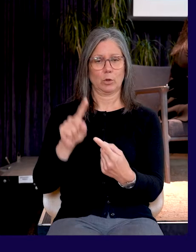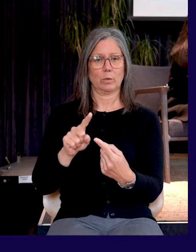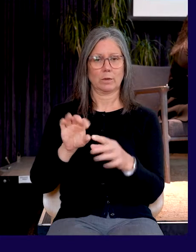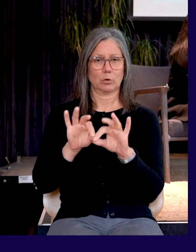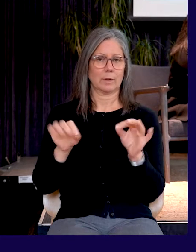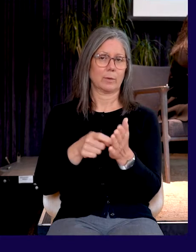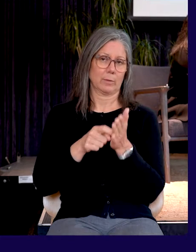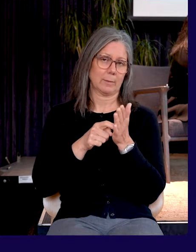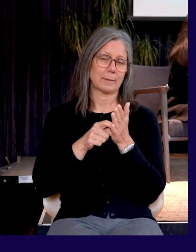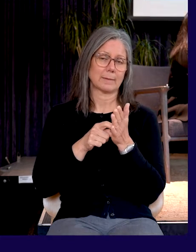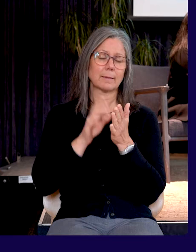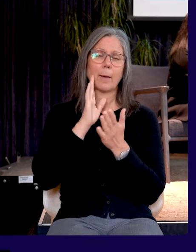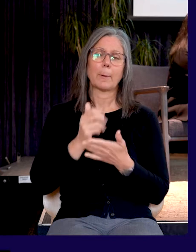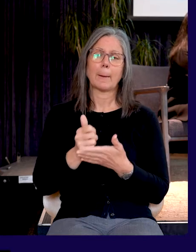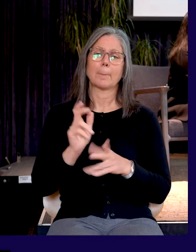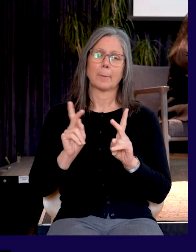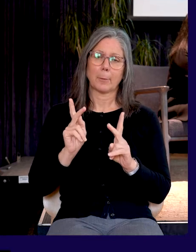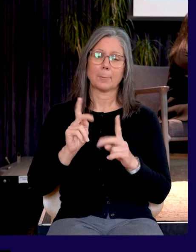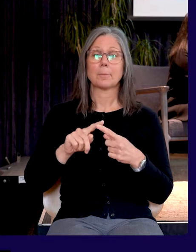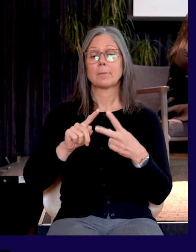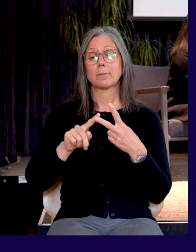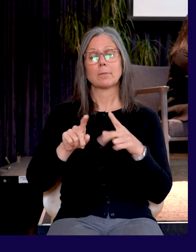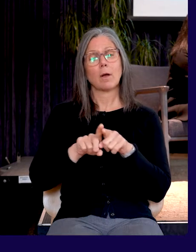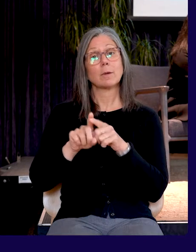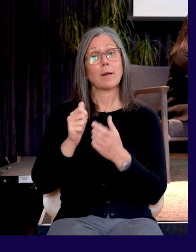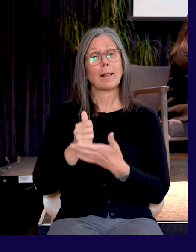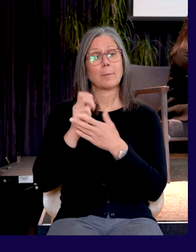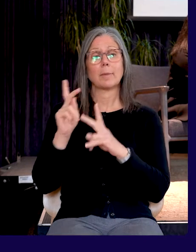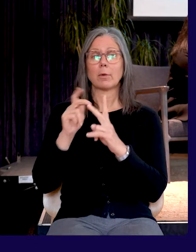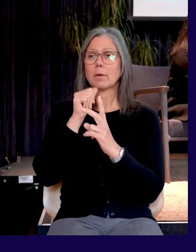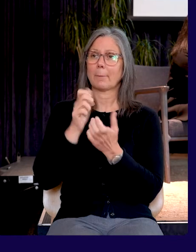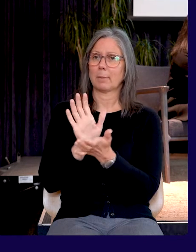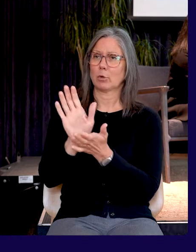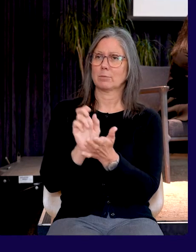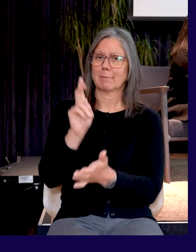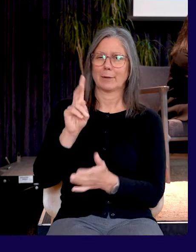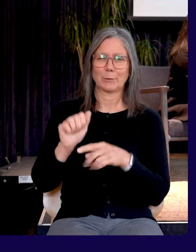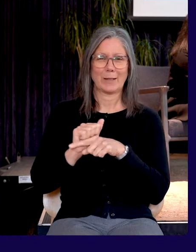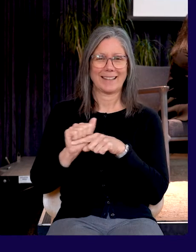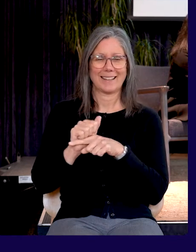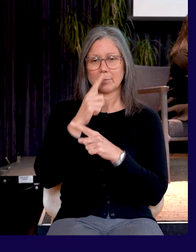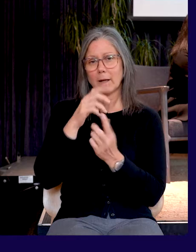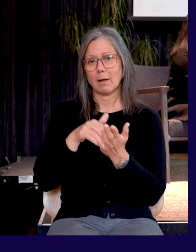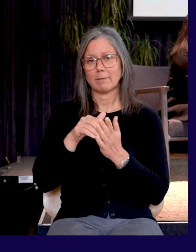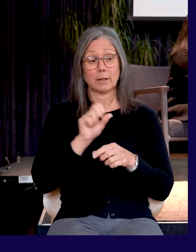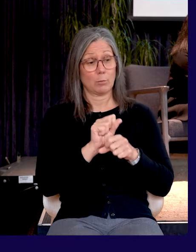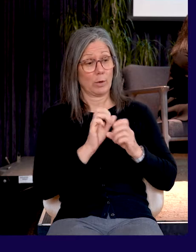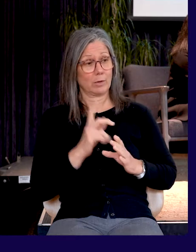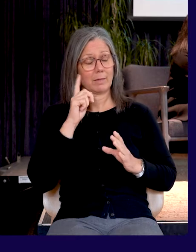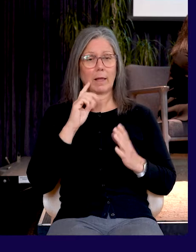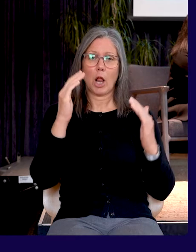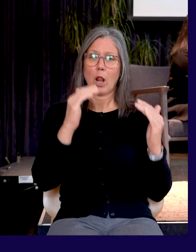degree requirements, and that would help folks. But that would also help those same people not be pushed back into training, because oftentimes employers think that,